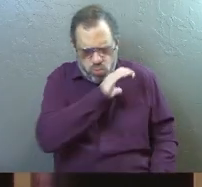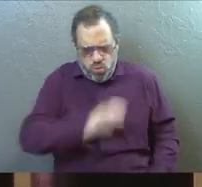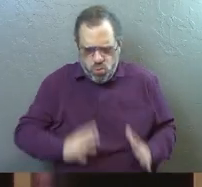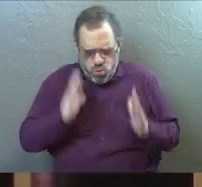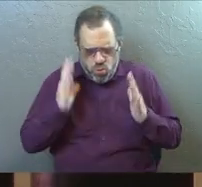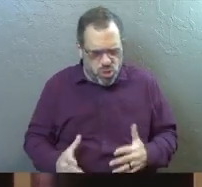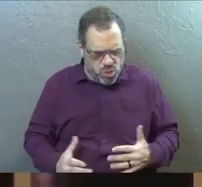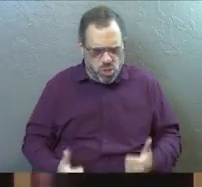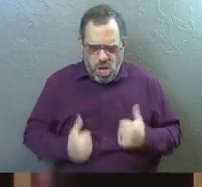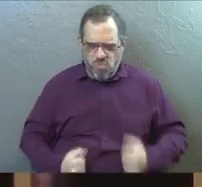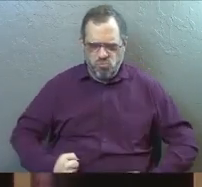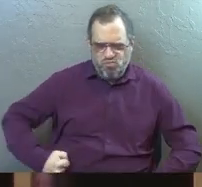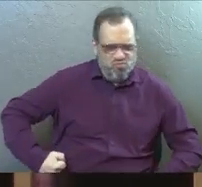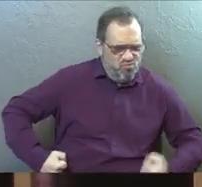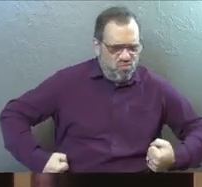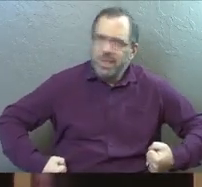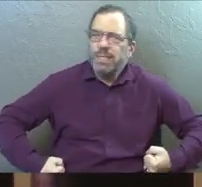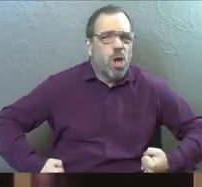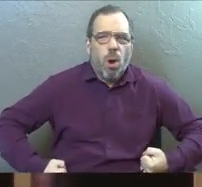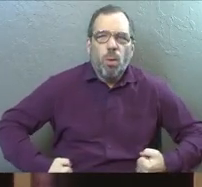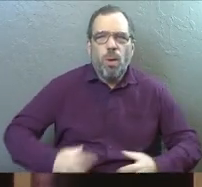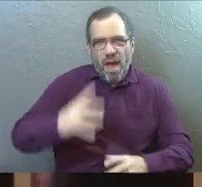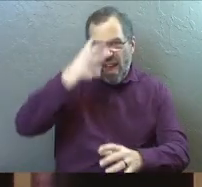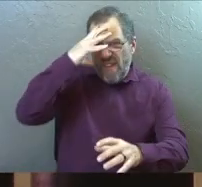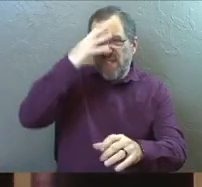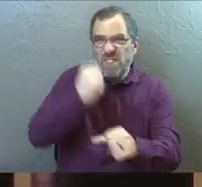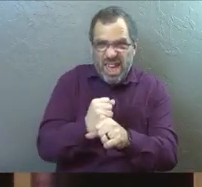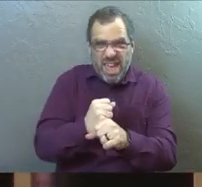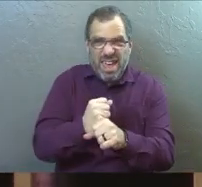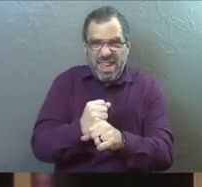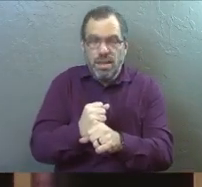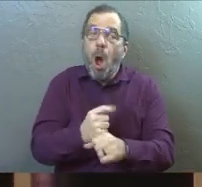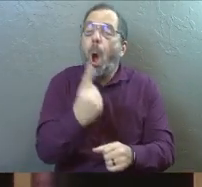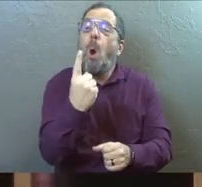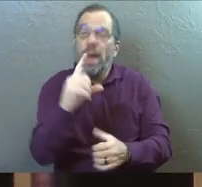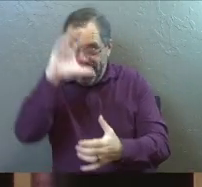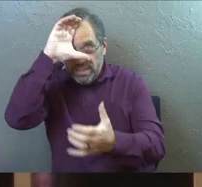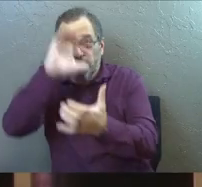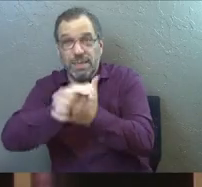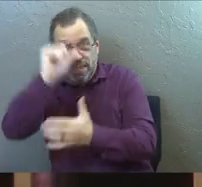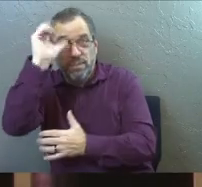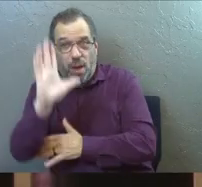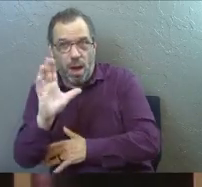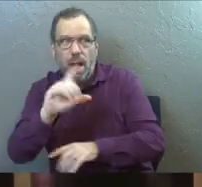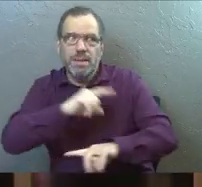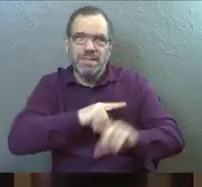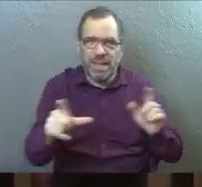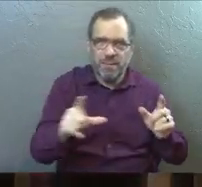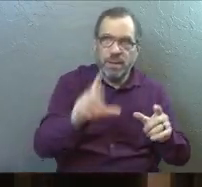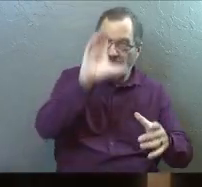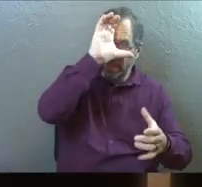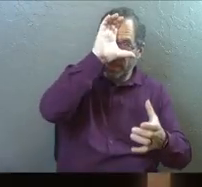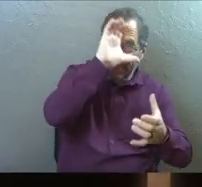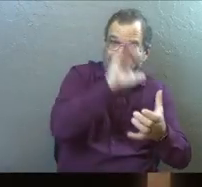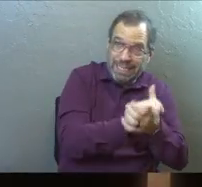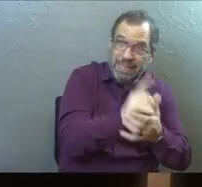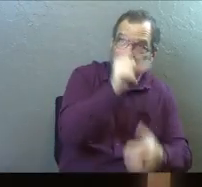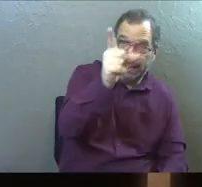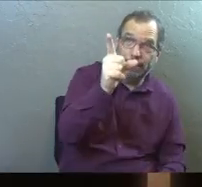I'd say walk in faith, because it messes with you. It's one thing to believe in God. It's a very different thing to believe